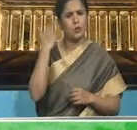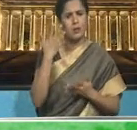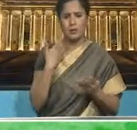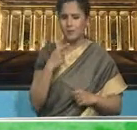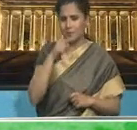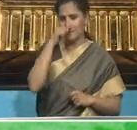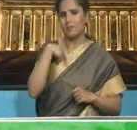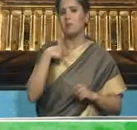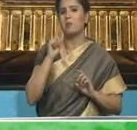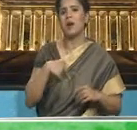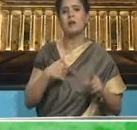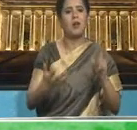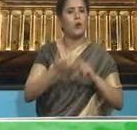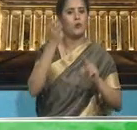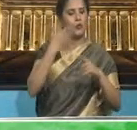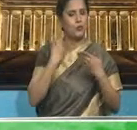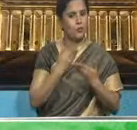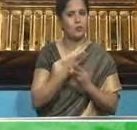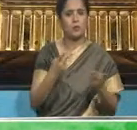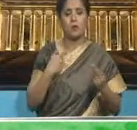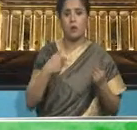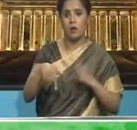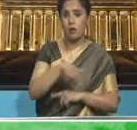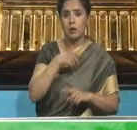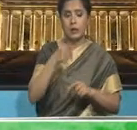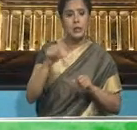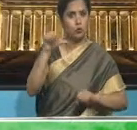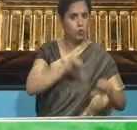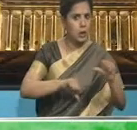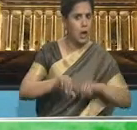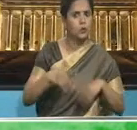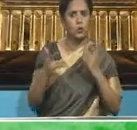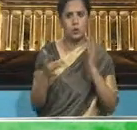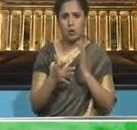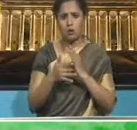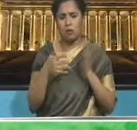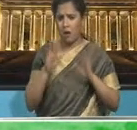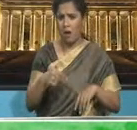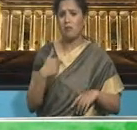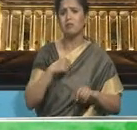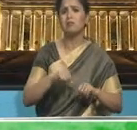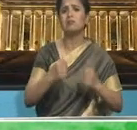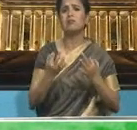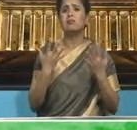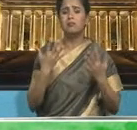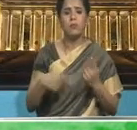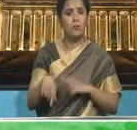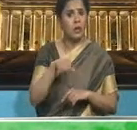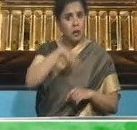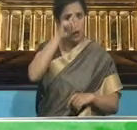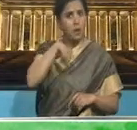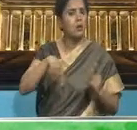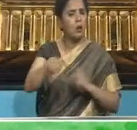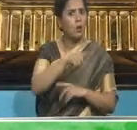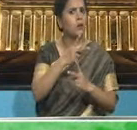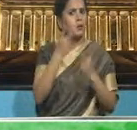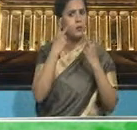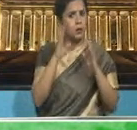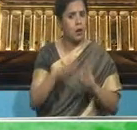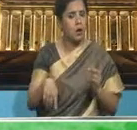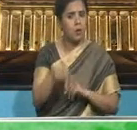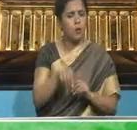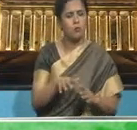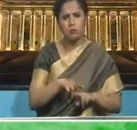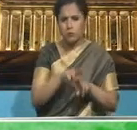proud of our achievements in the domain of science and technology. India has been among the